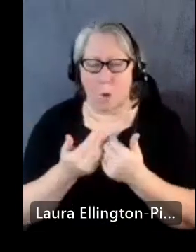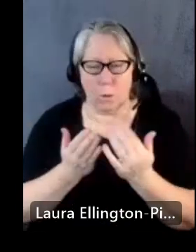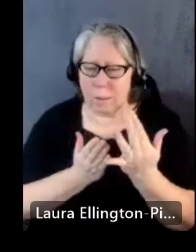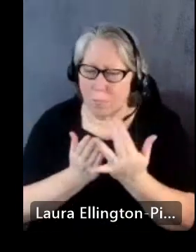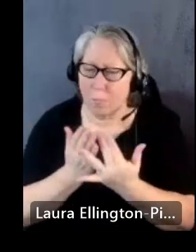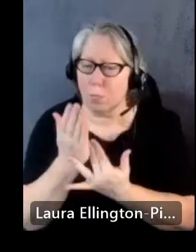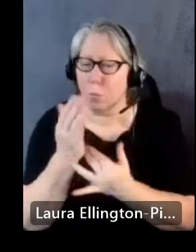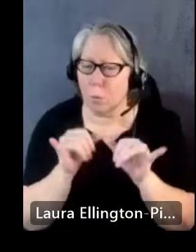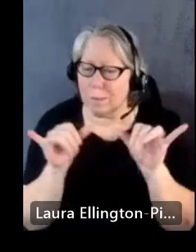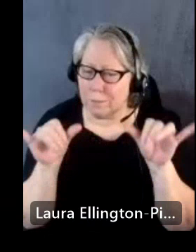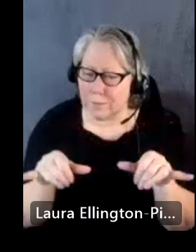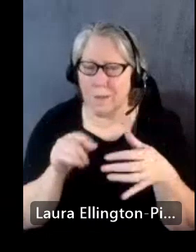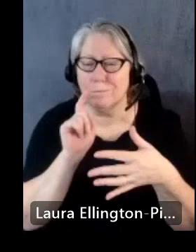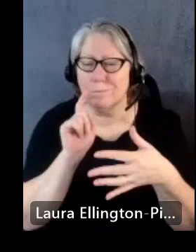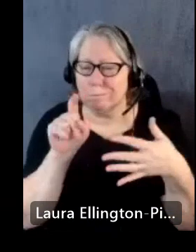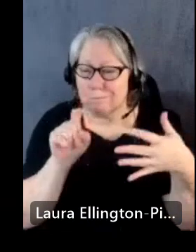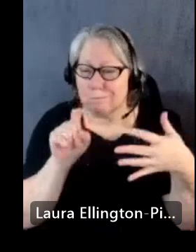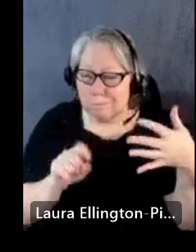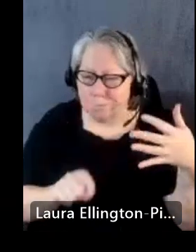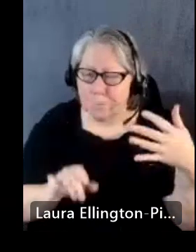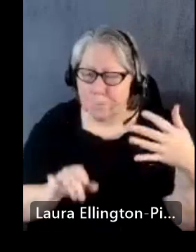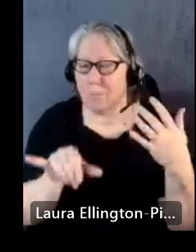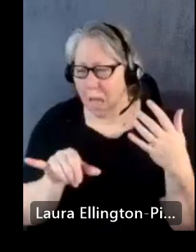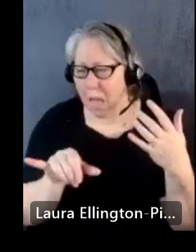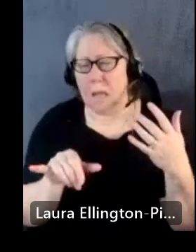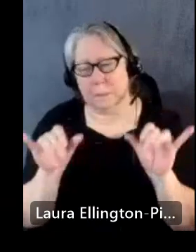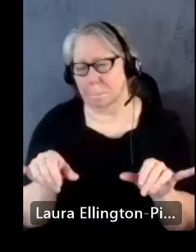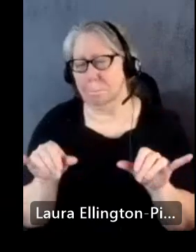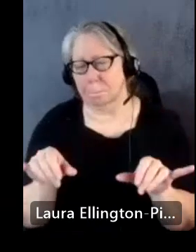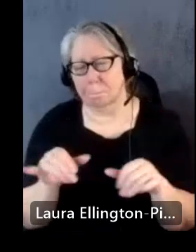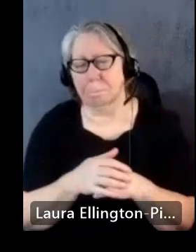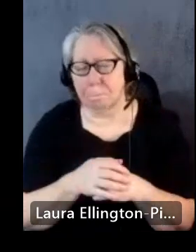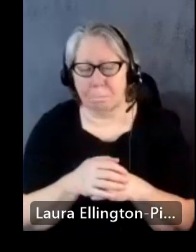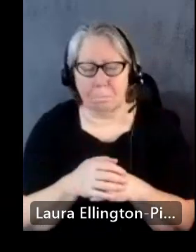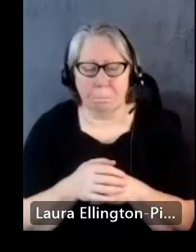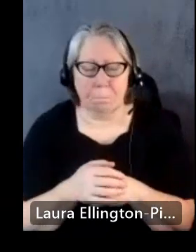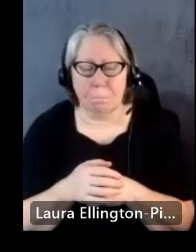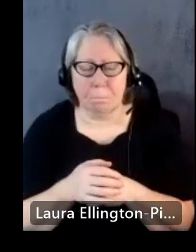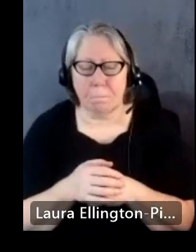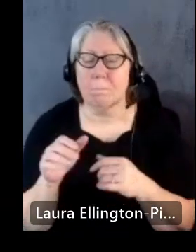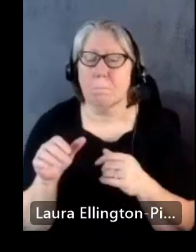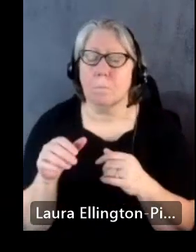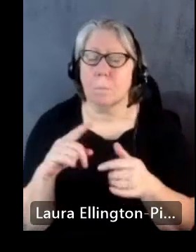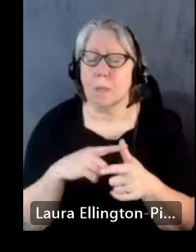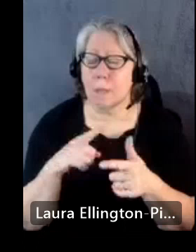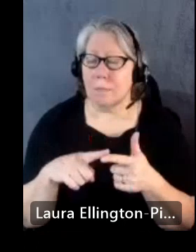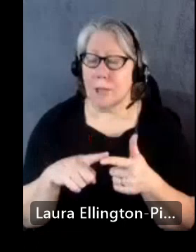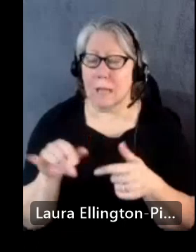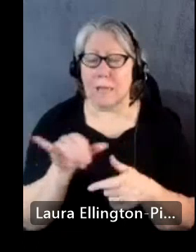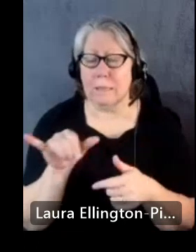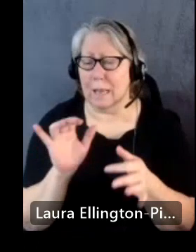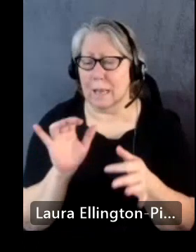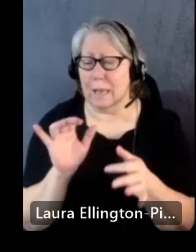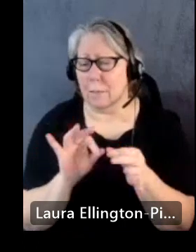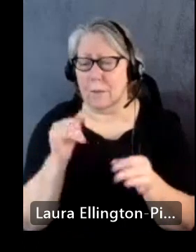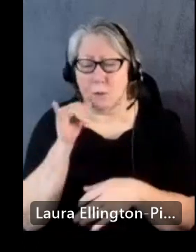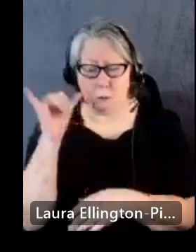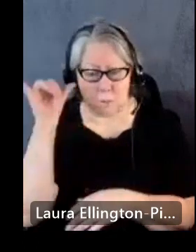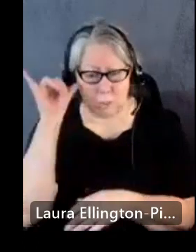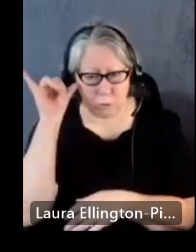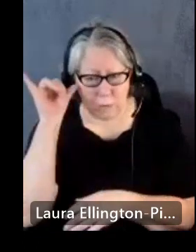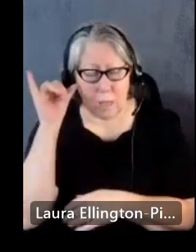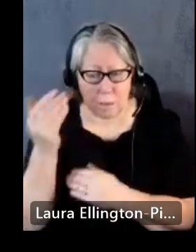the buttons and things like that are still pretty much the same. Okay, and then like I mentioned yesterday morning,